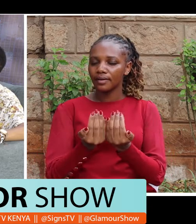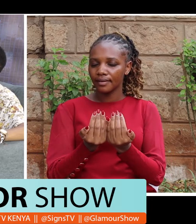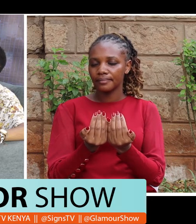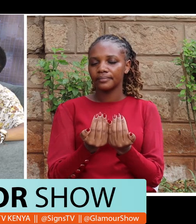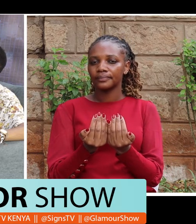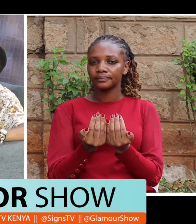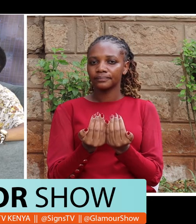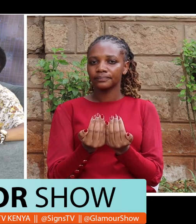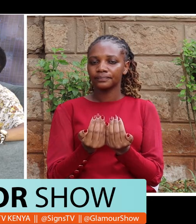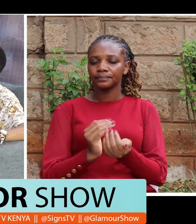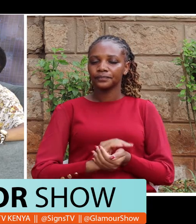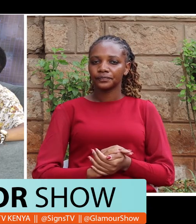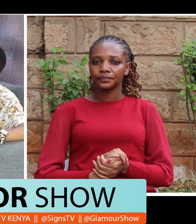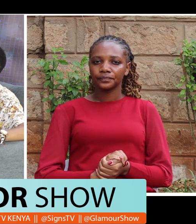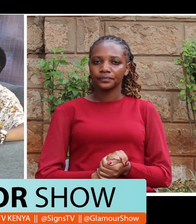world.